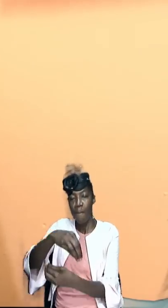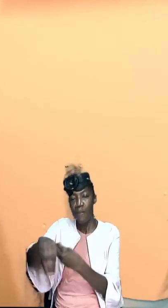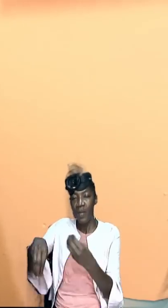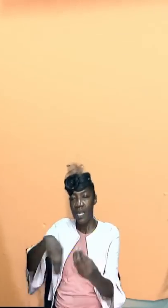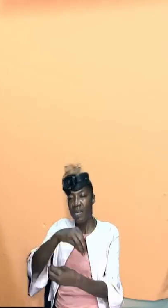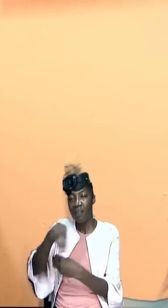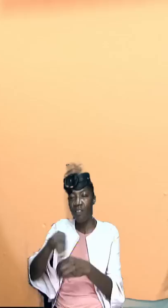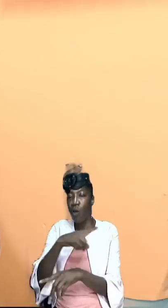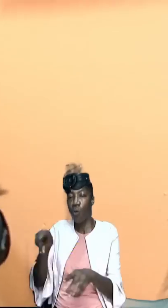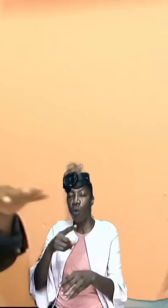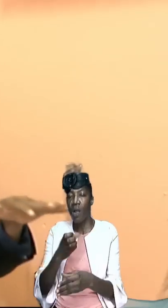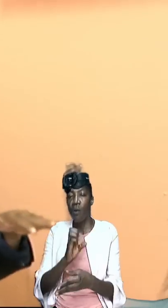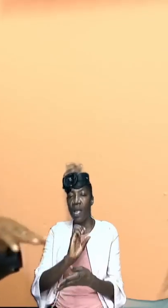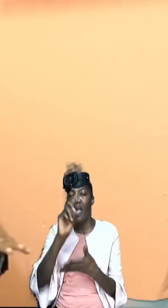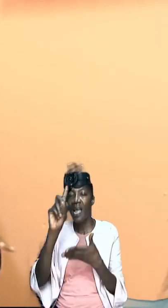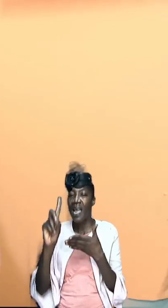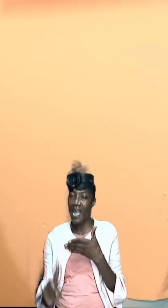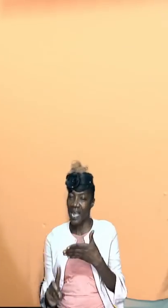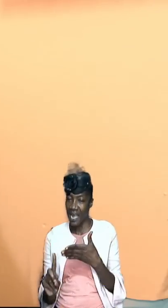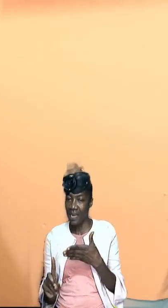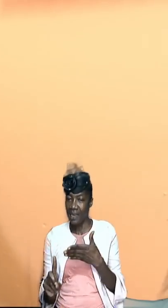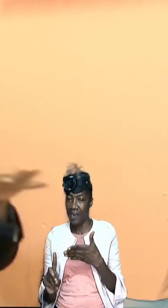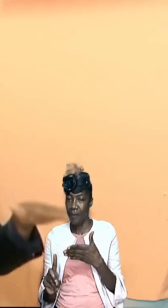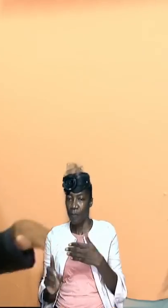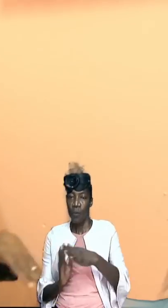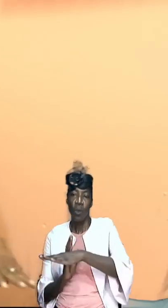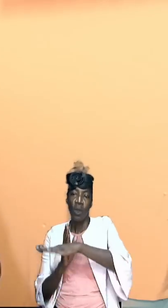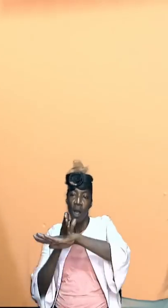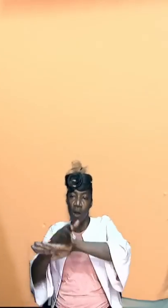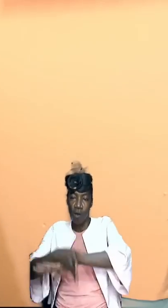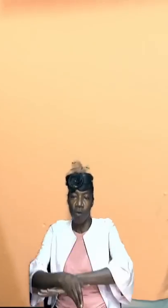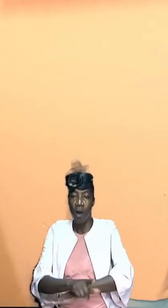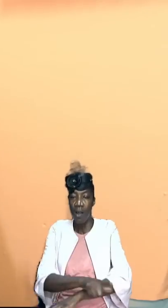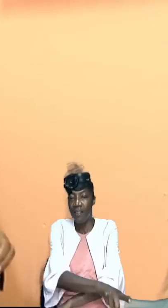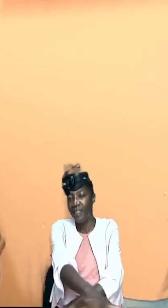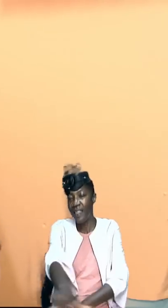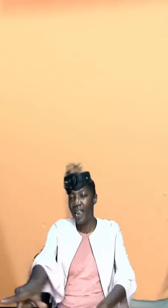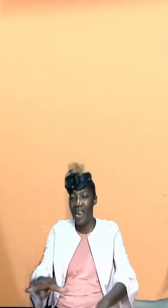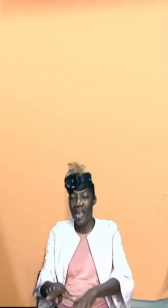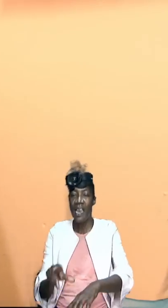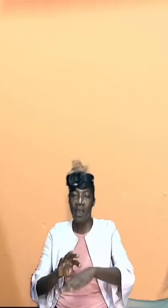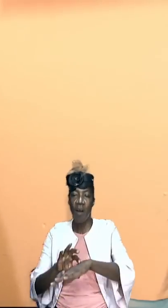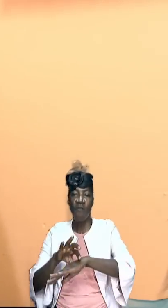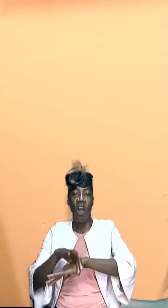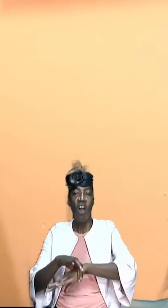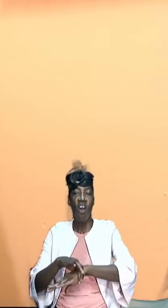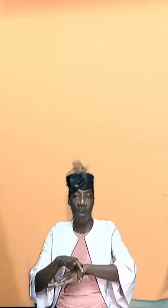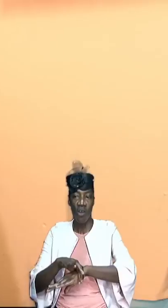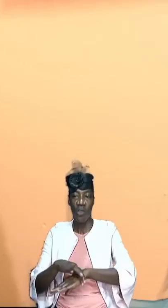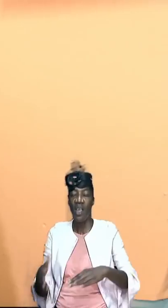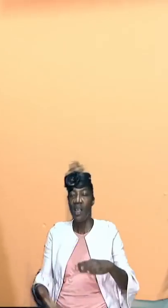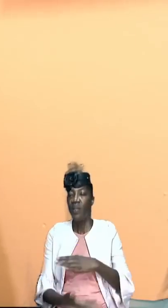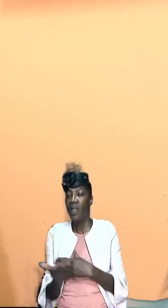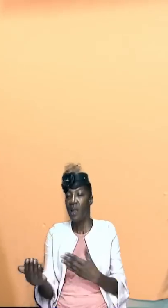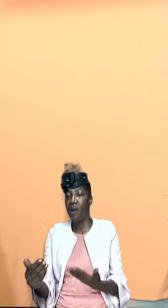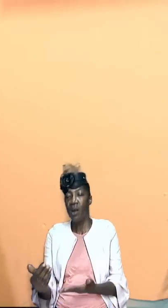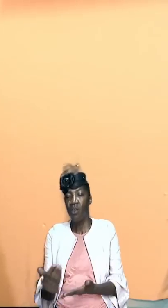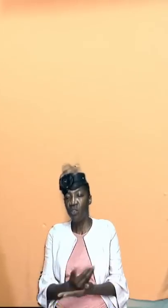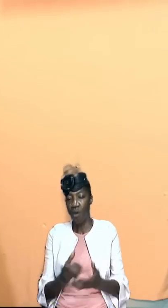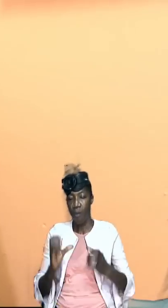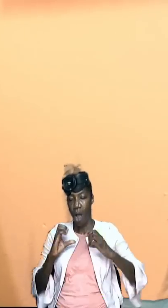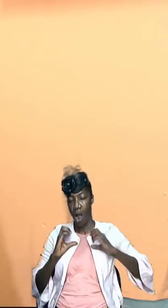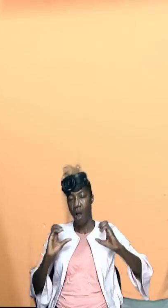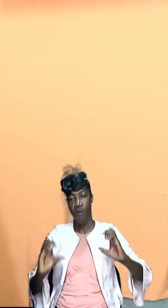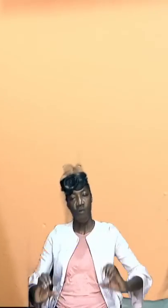in terms of across the land space of Earth, then there are certain